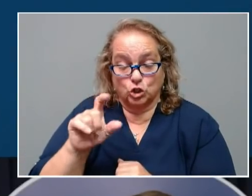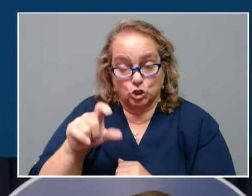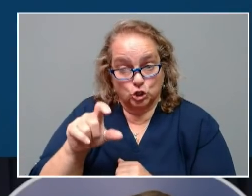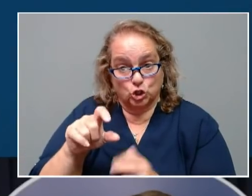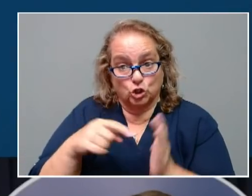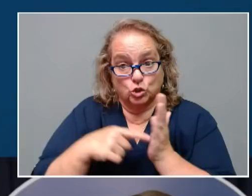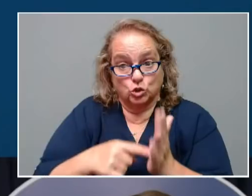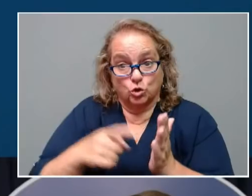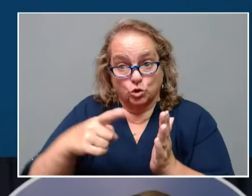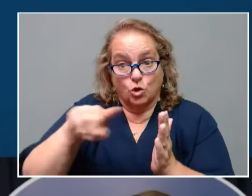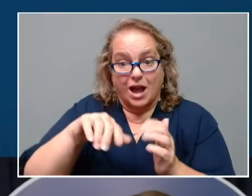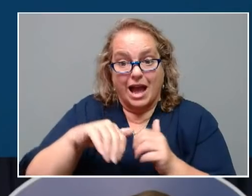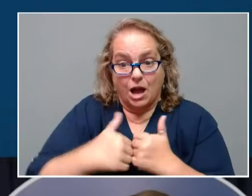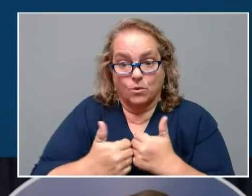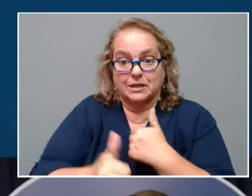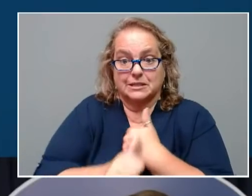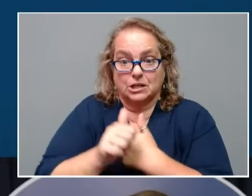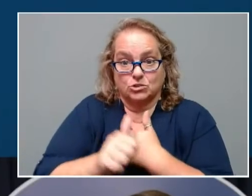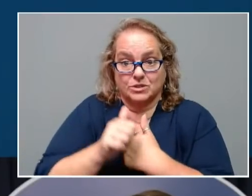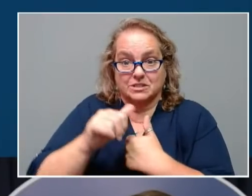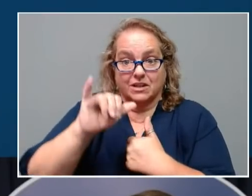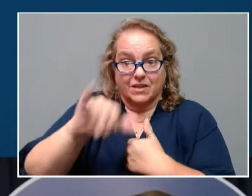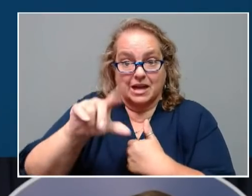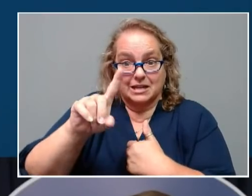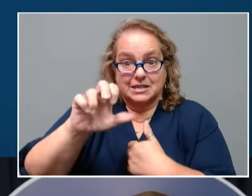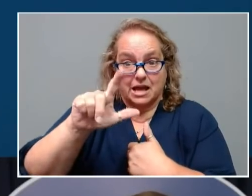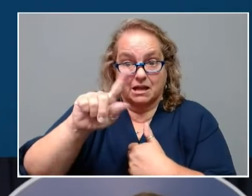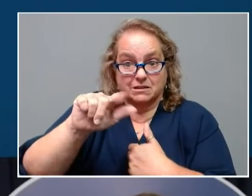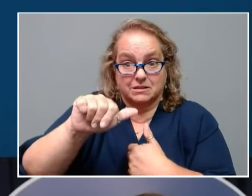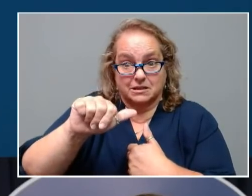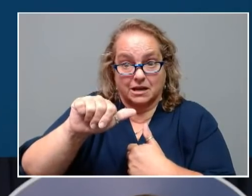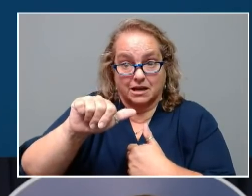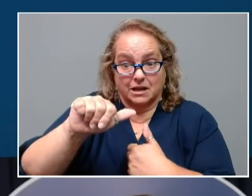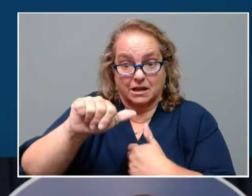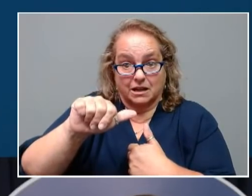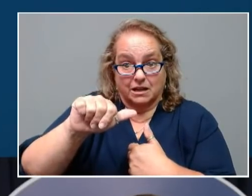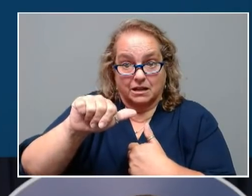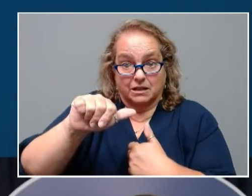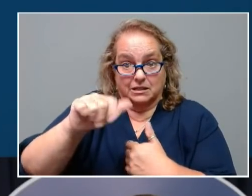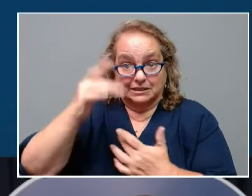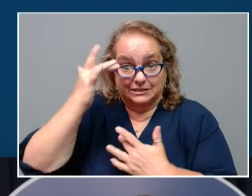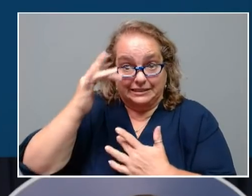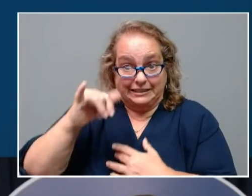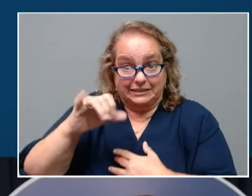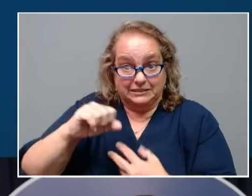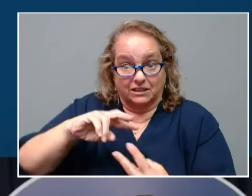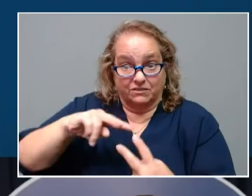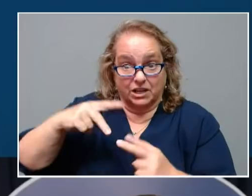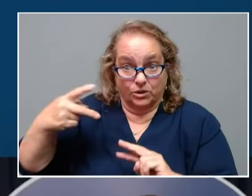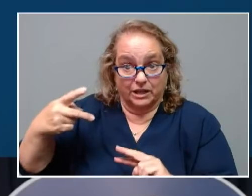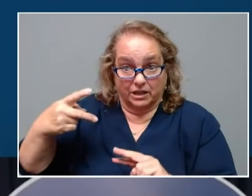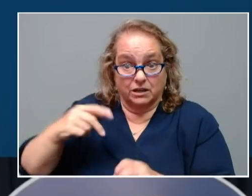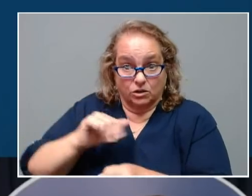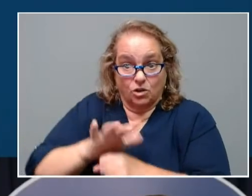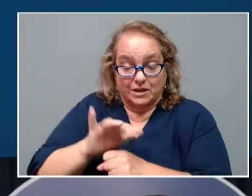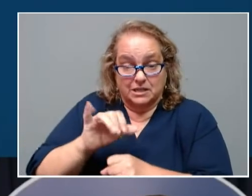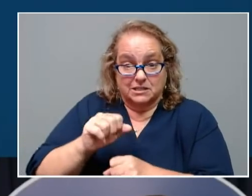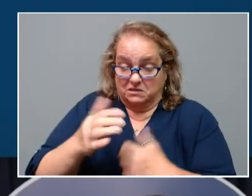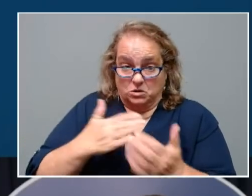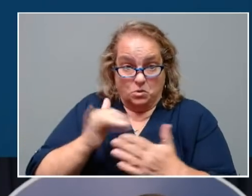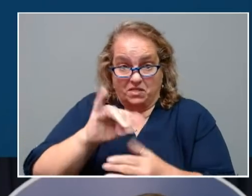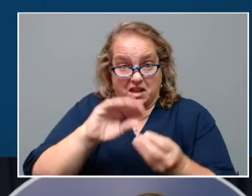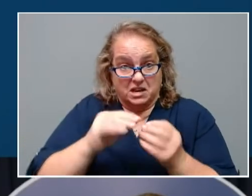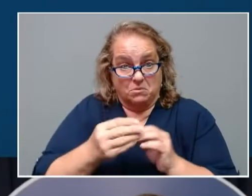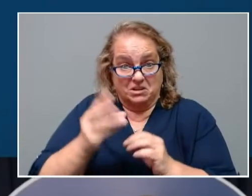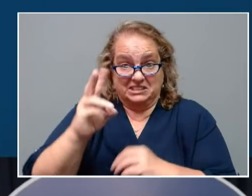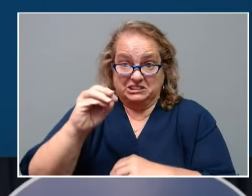how dangerous the Delta variant is, because even with these numbers, which, in the beginning having 60% of